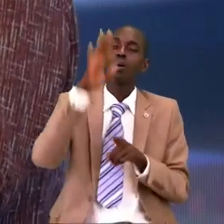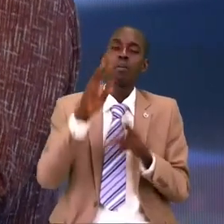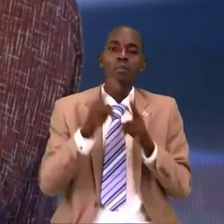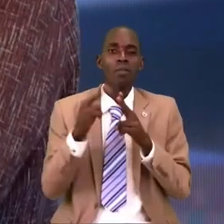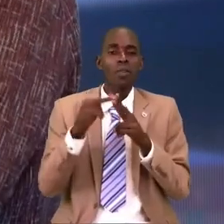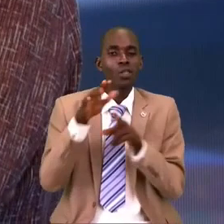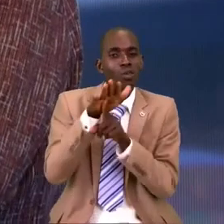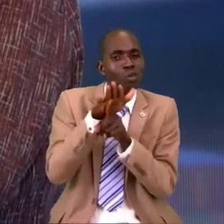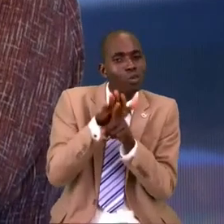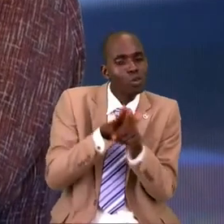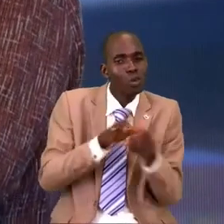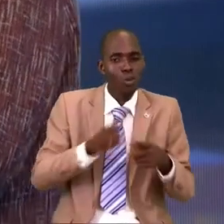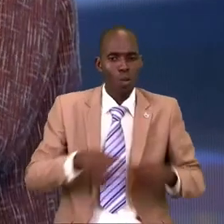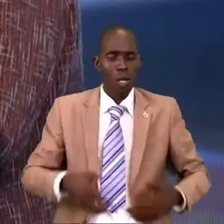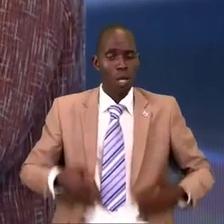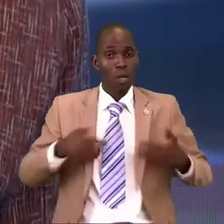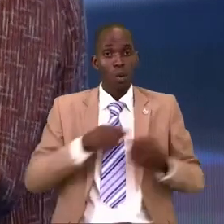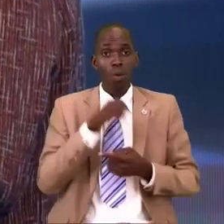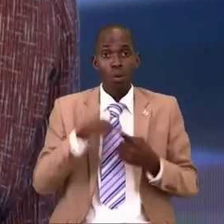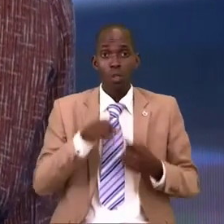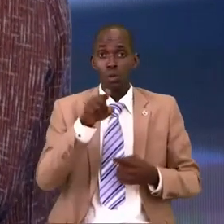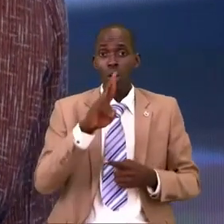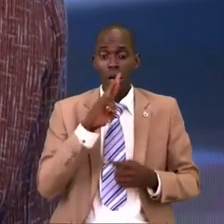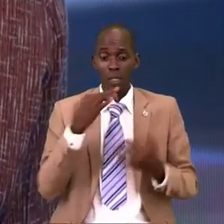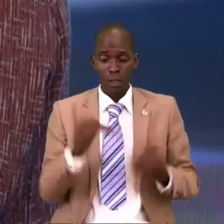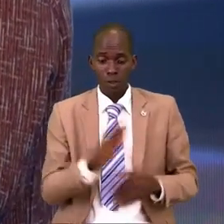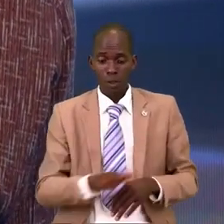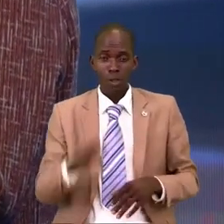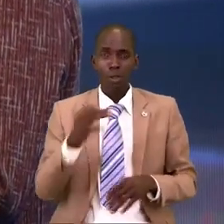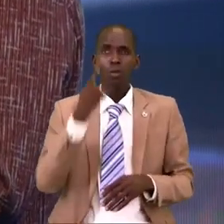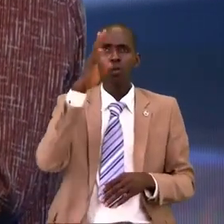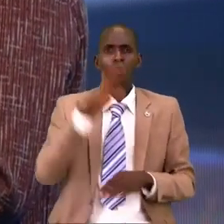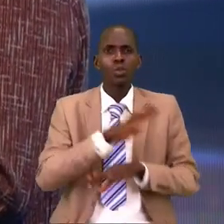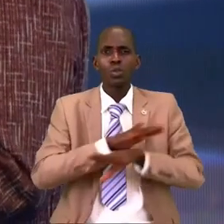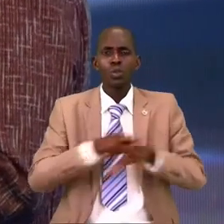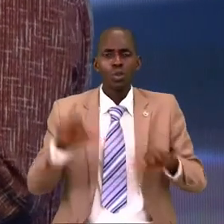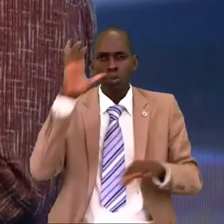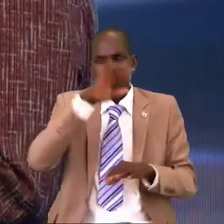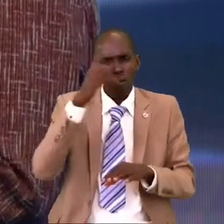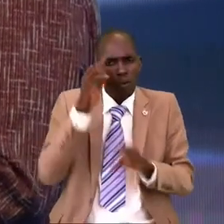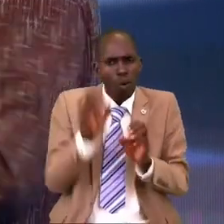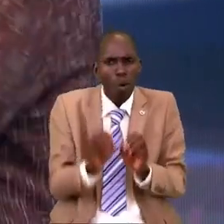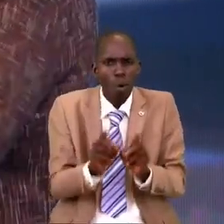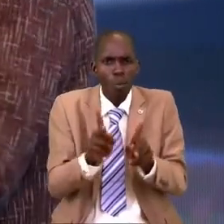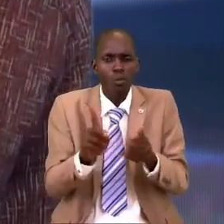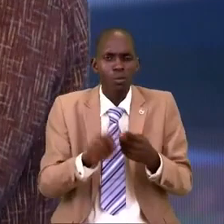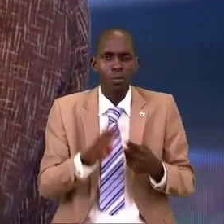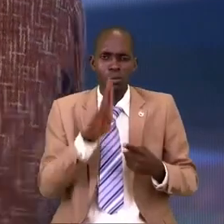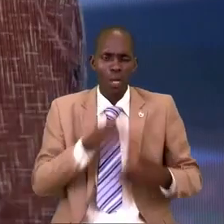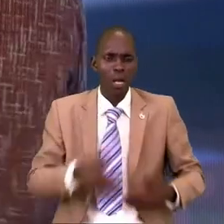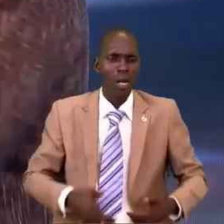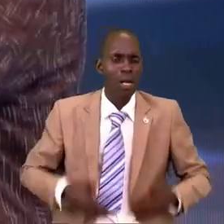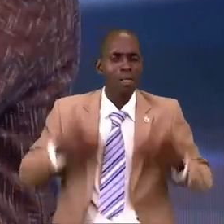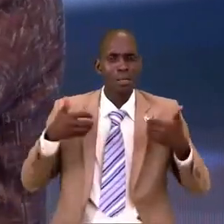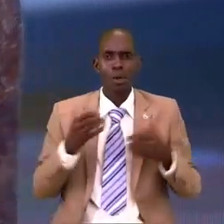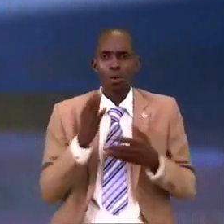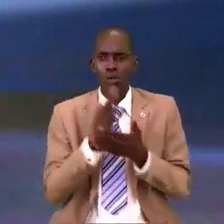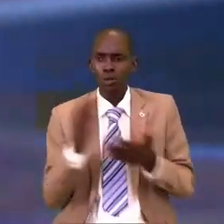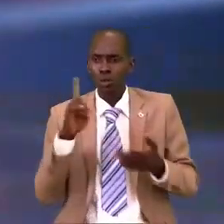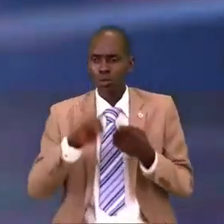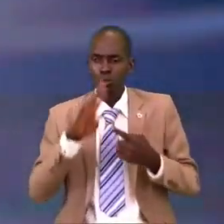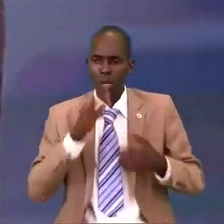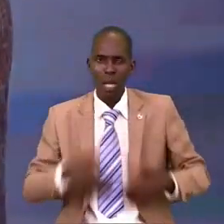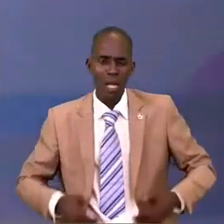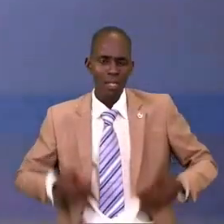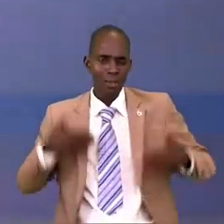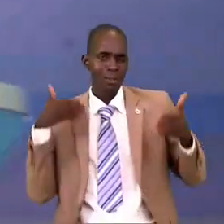a person to be angry at, and you're not crying an angry face, all about a frowning face, all about,